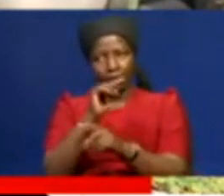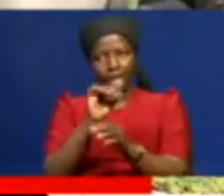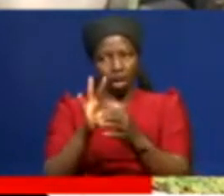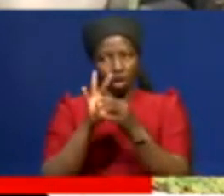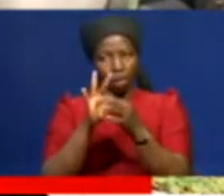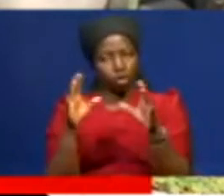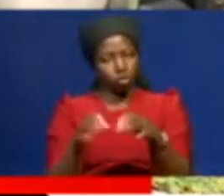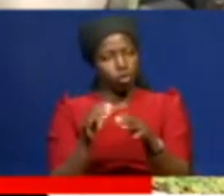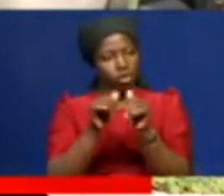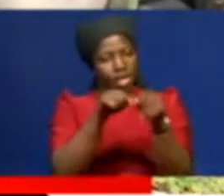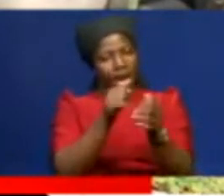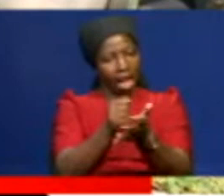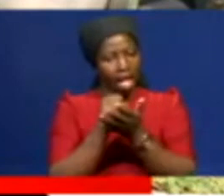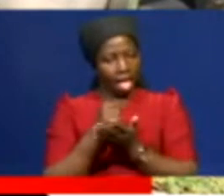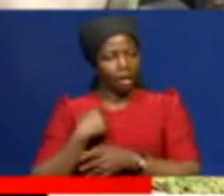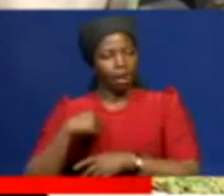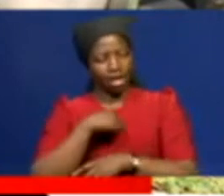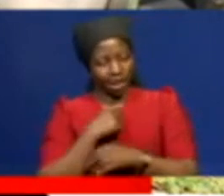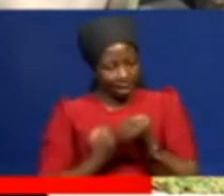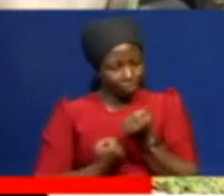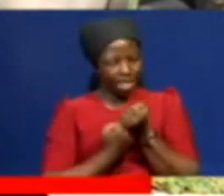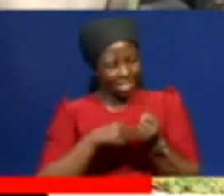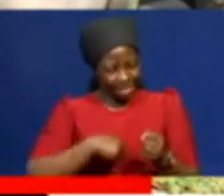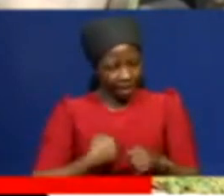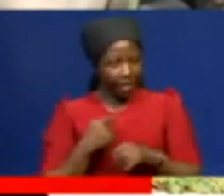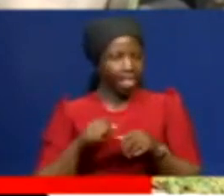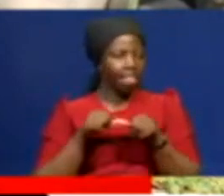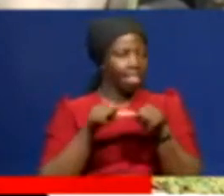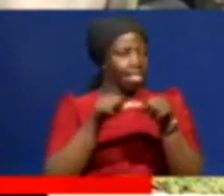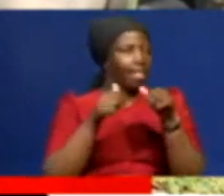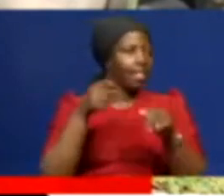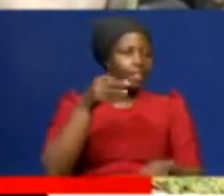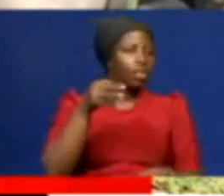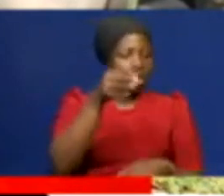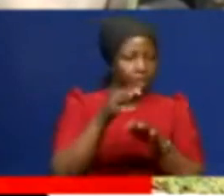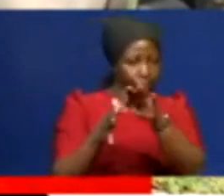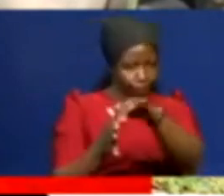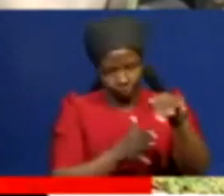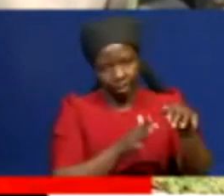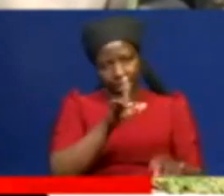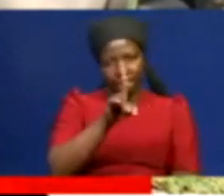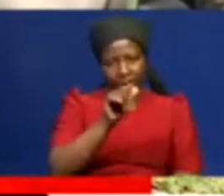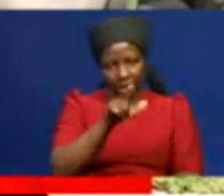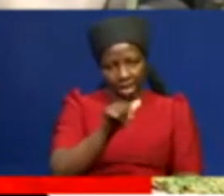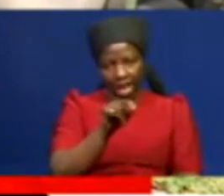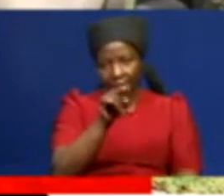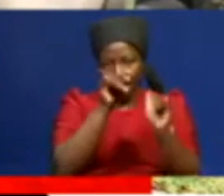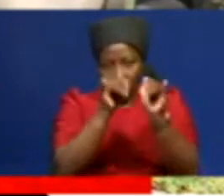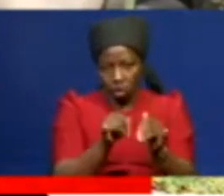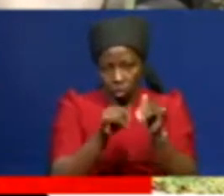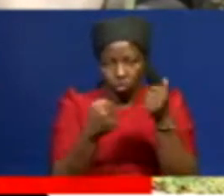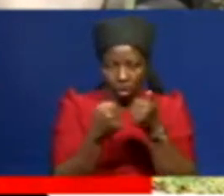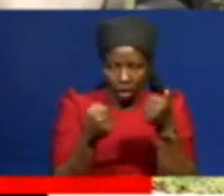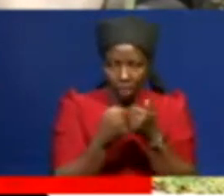to enable us sustain ourselves, mm-hmm, going into the future. Mm-hmm. Now, Dala Sevens is a premier tournament. Mm-hmm. It's a sevens